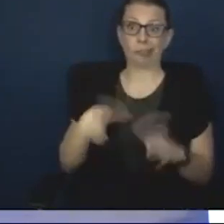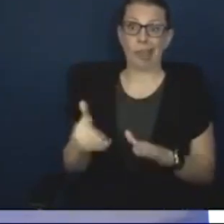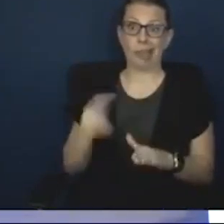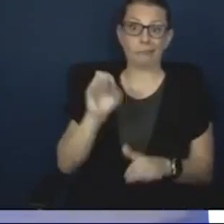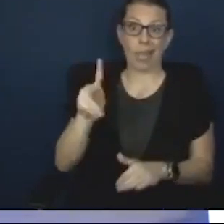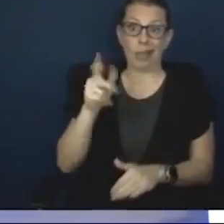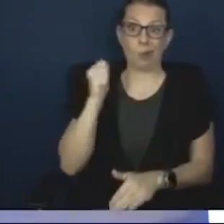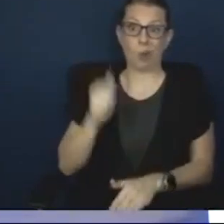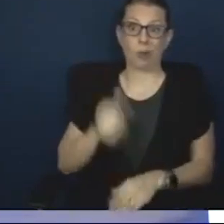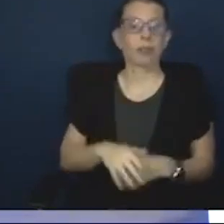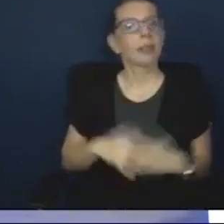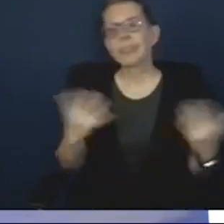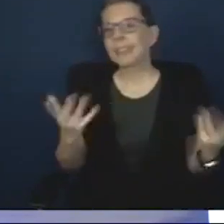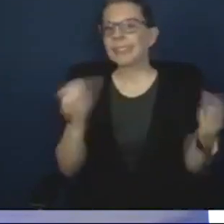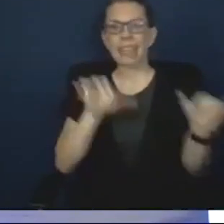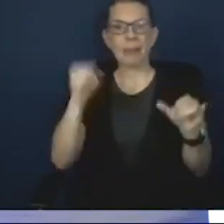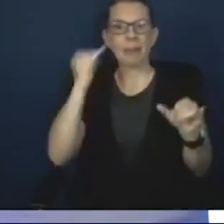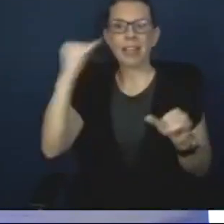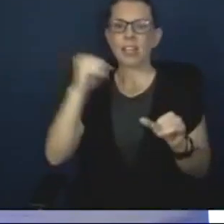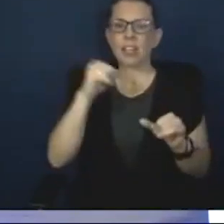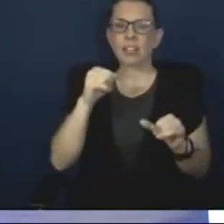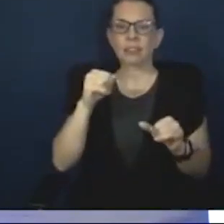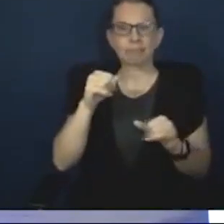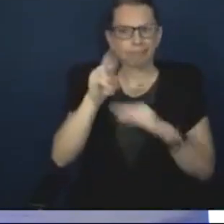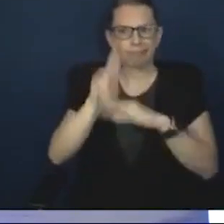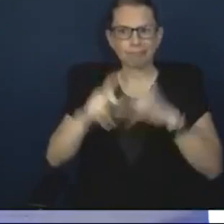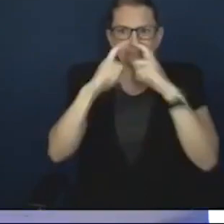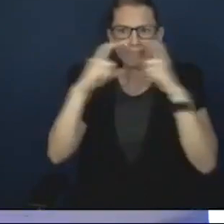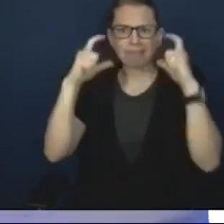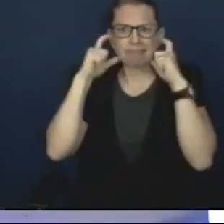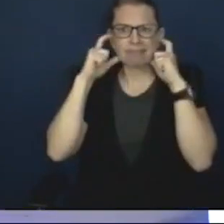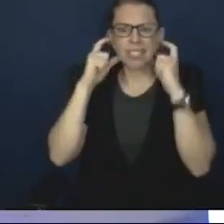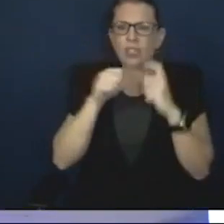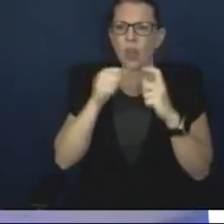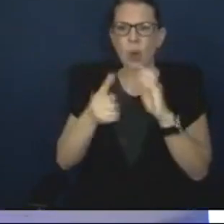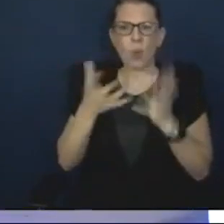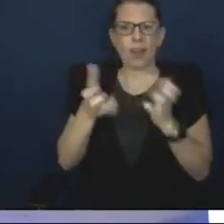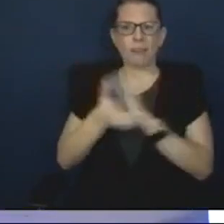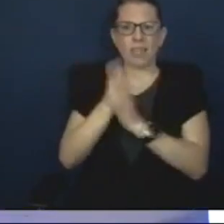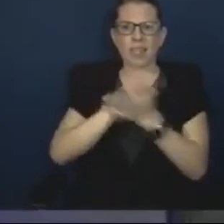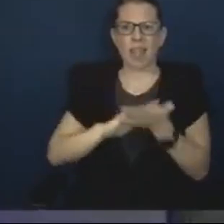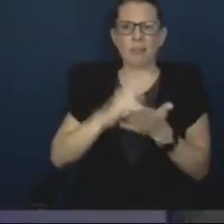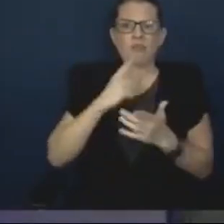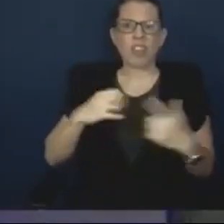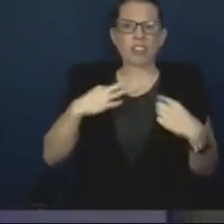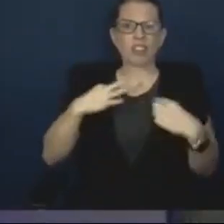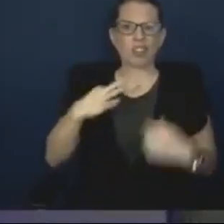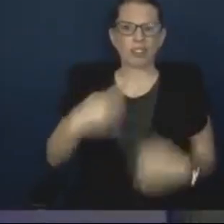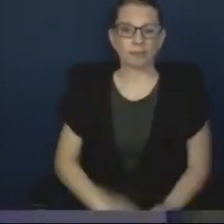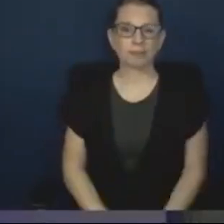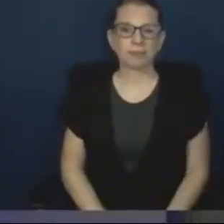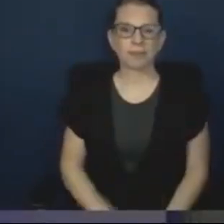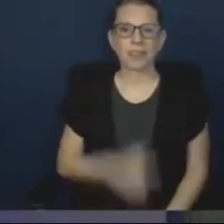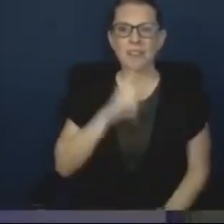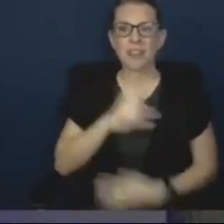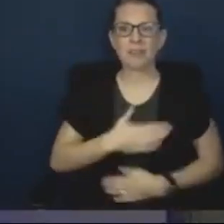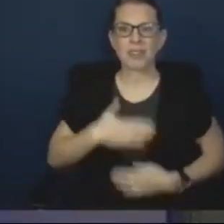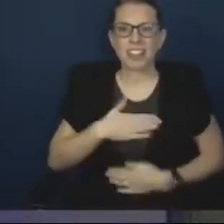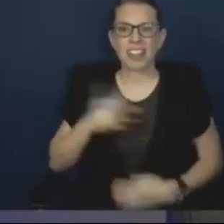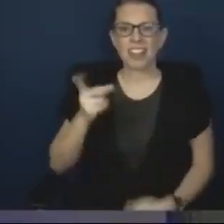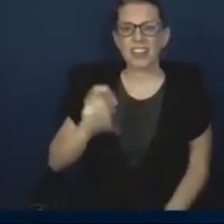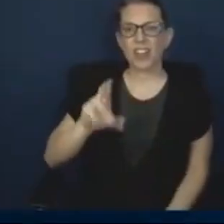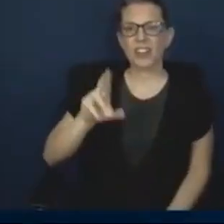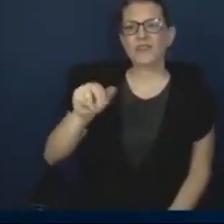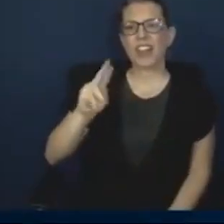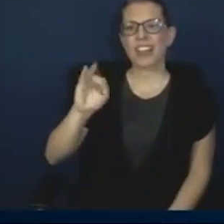It's like this, wear a mask, you don't want to be a red shirt. Exactly right. Love it. Yeah, it's very true. And I so appreciated Dr. Racaniello today. Thank you so much for being in